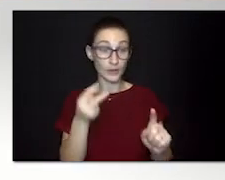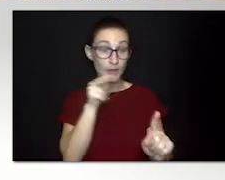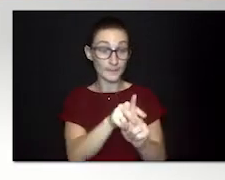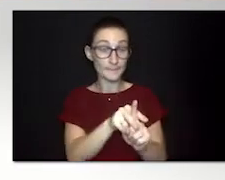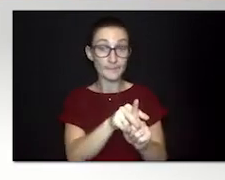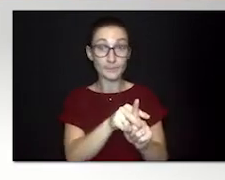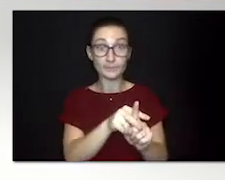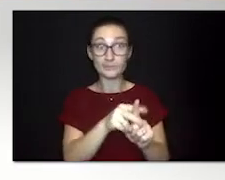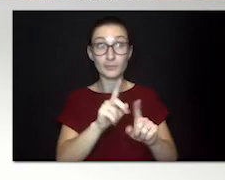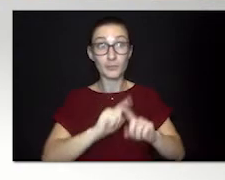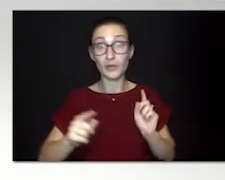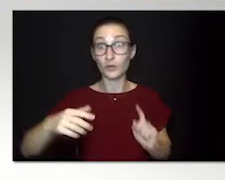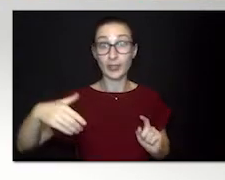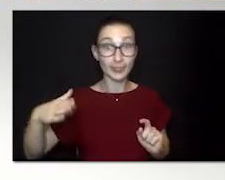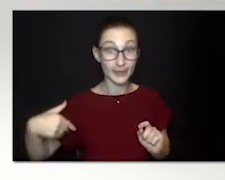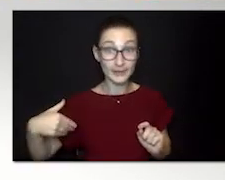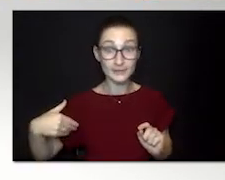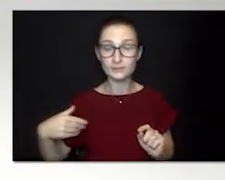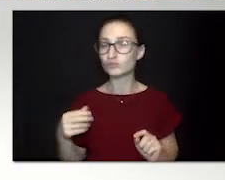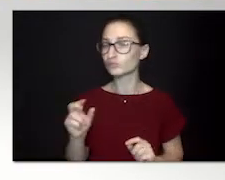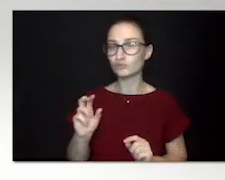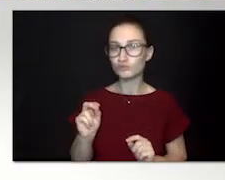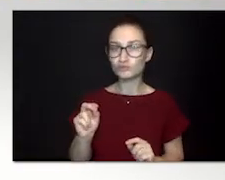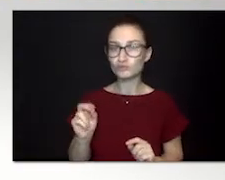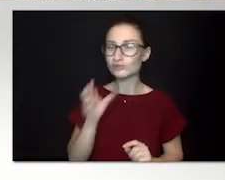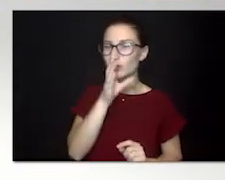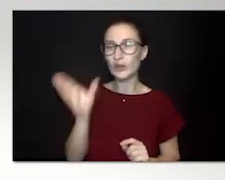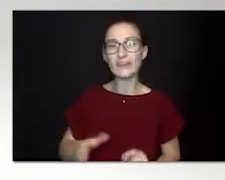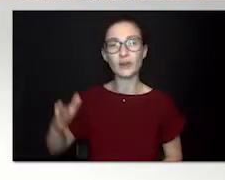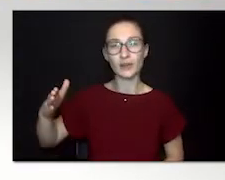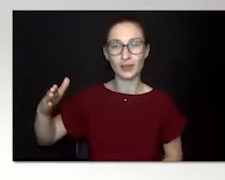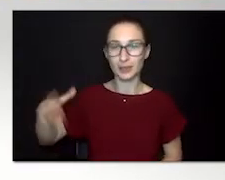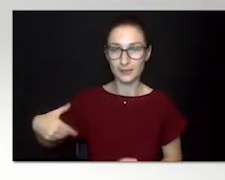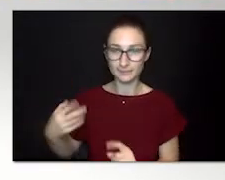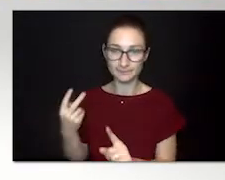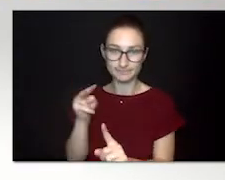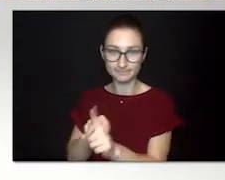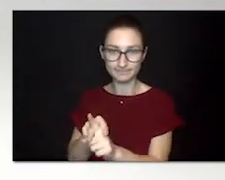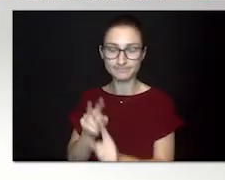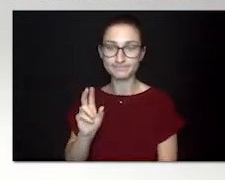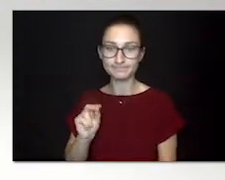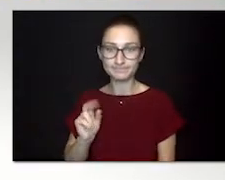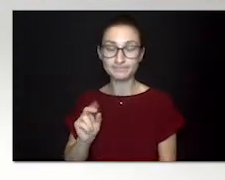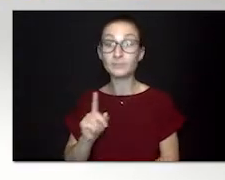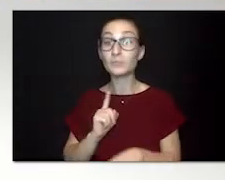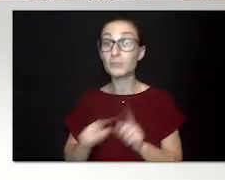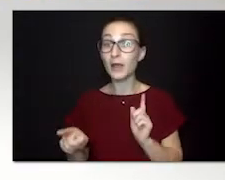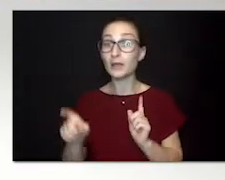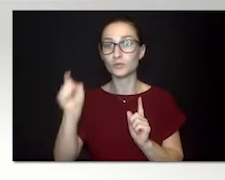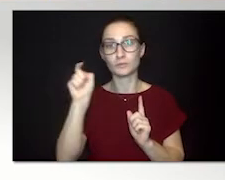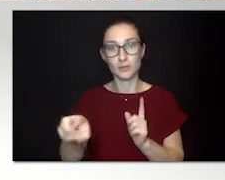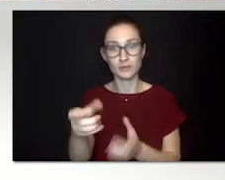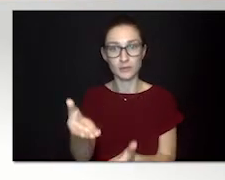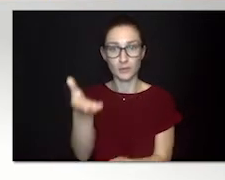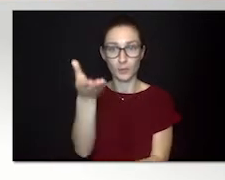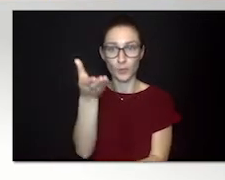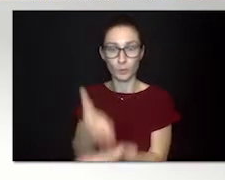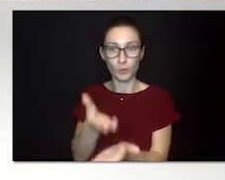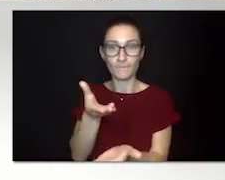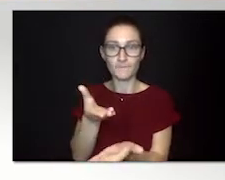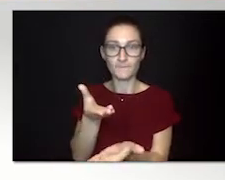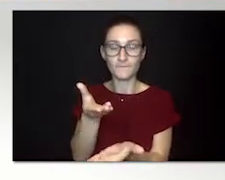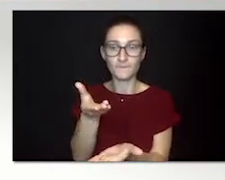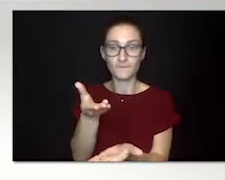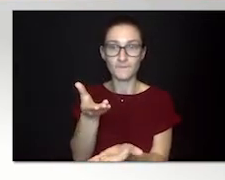to get guardianship advocacy? No, there's not an age limit for when it's too late to file for guardian advocacy. However, you do have to prove